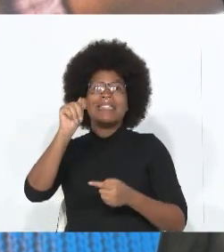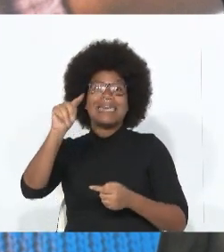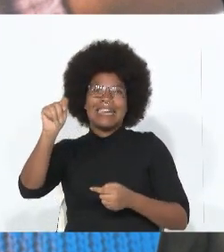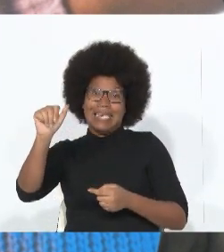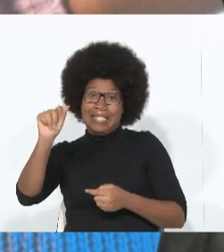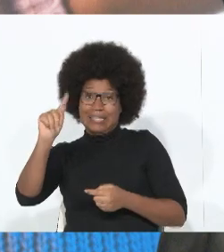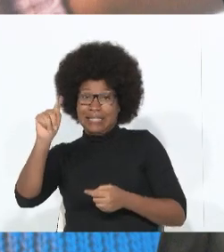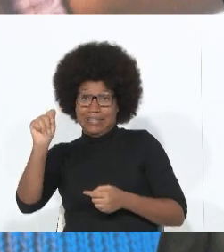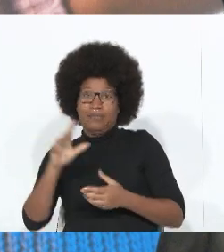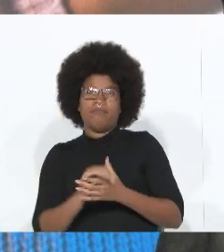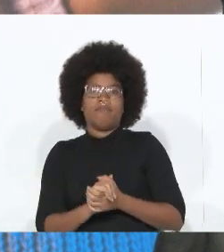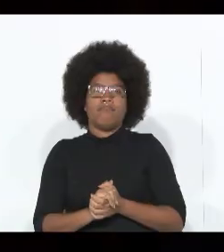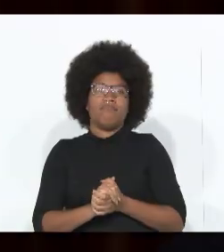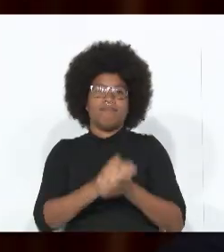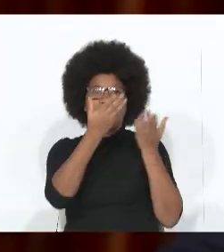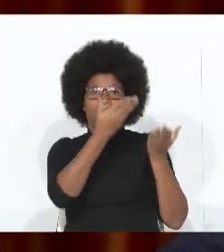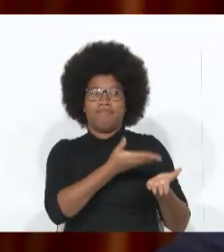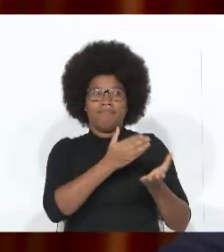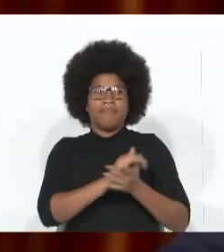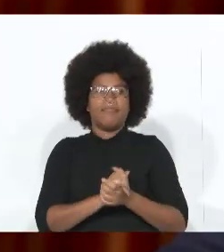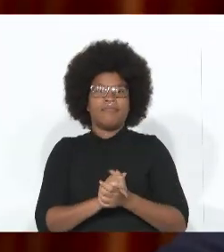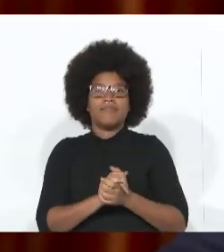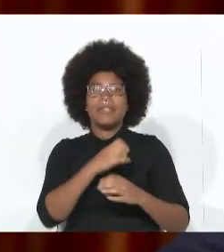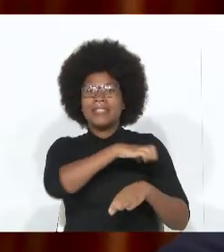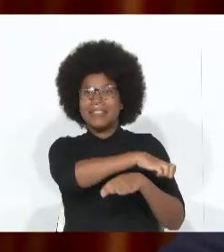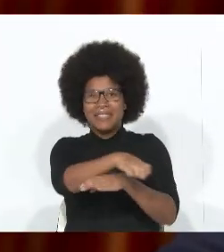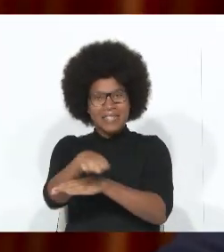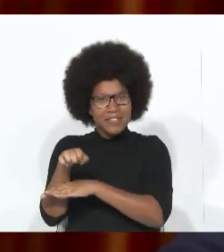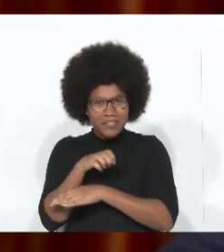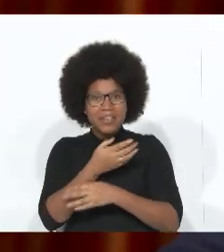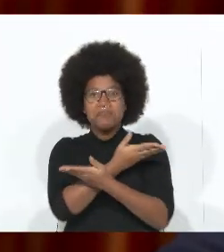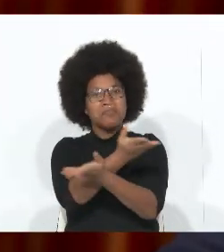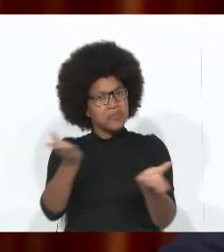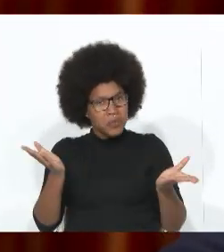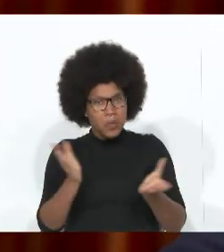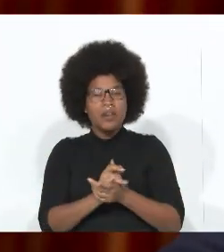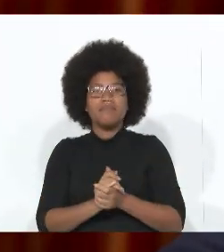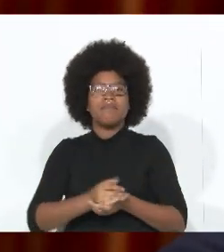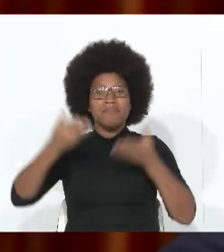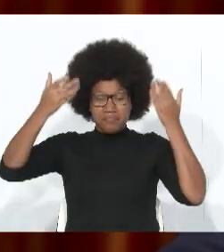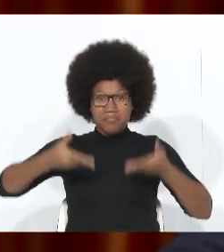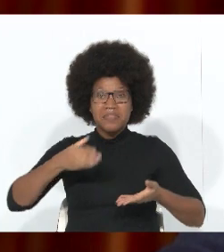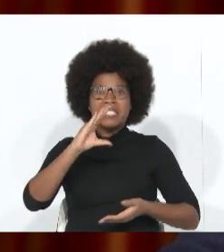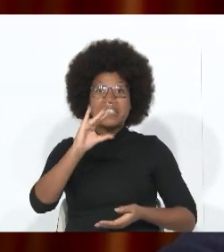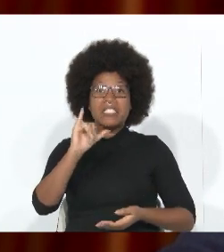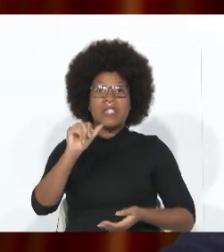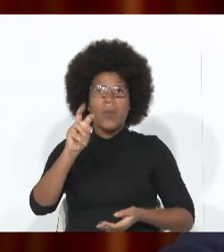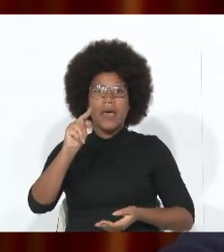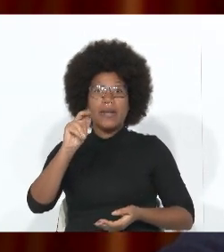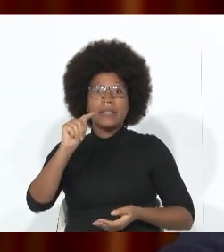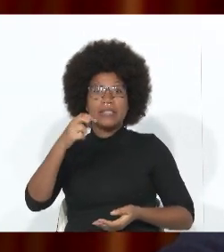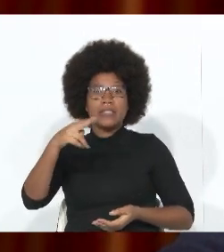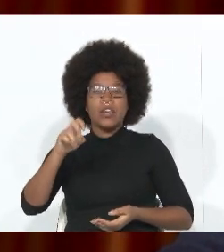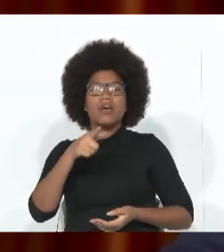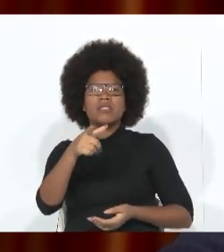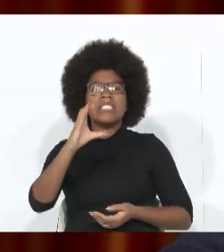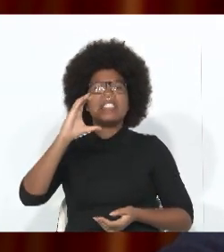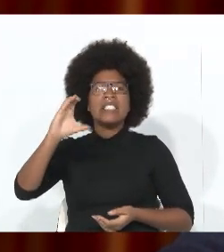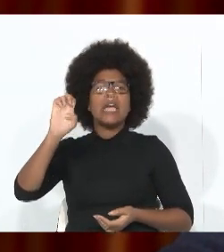Ms. Cynthia Reddock-Downs. Good evening, ladies and gentlemen. I am Cynthia Reddock-Downs, Chief Executive